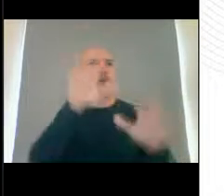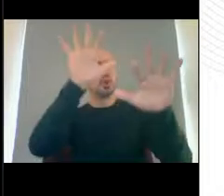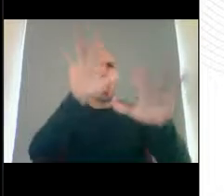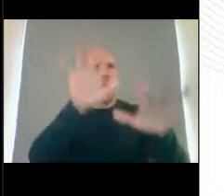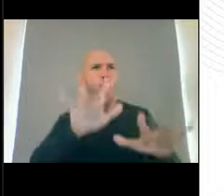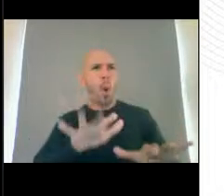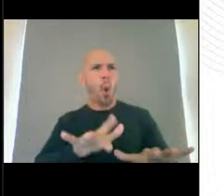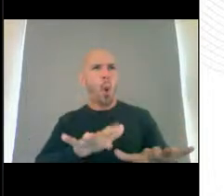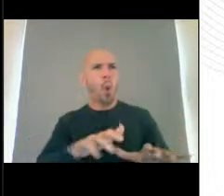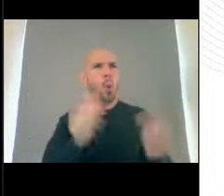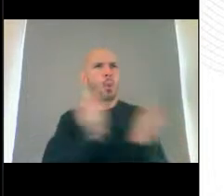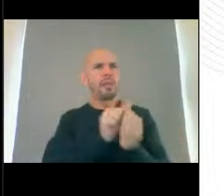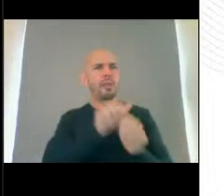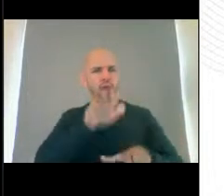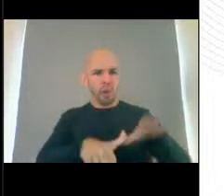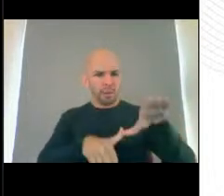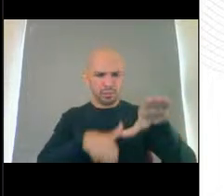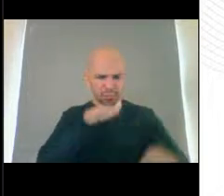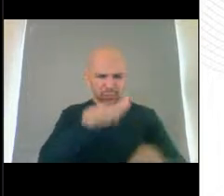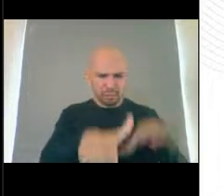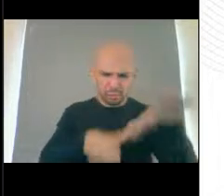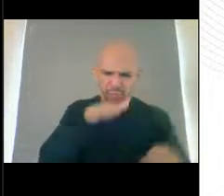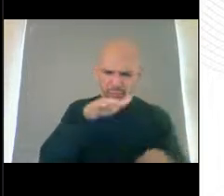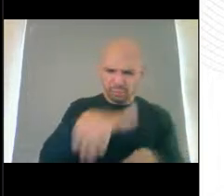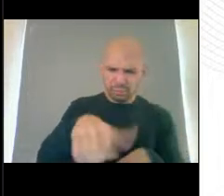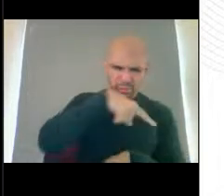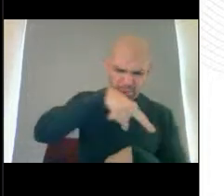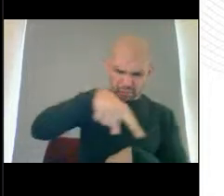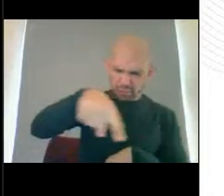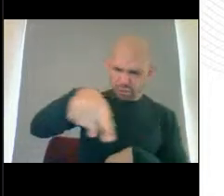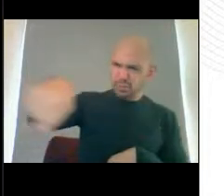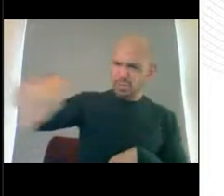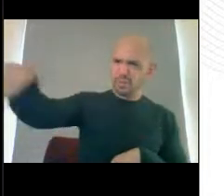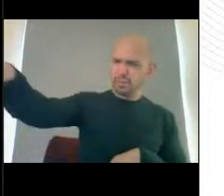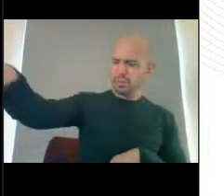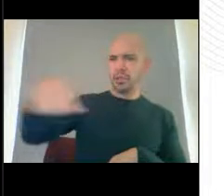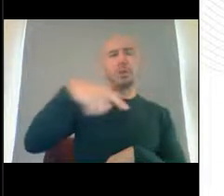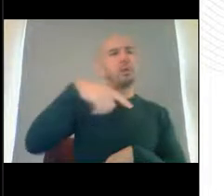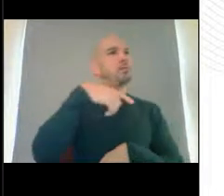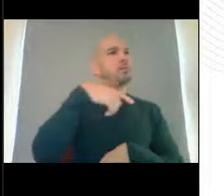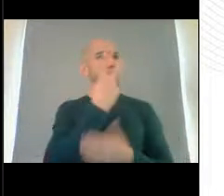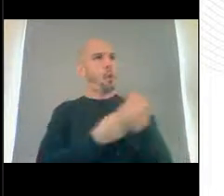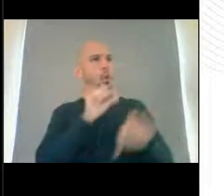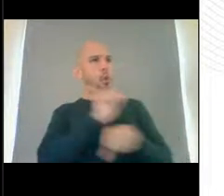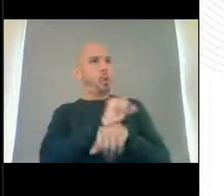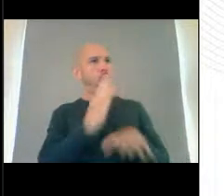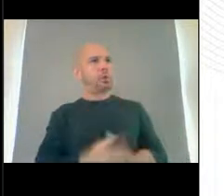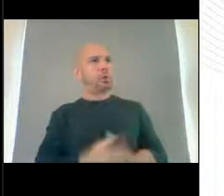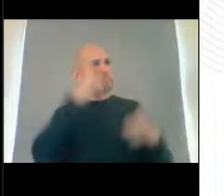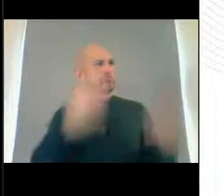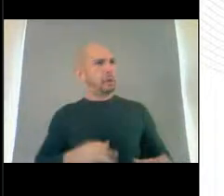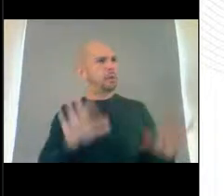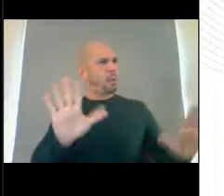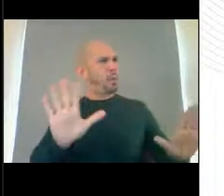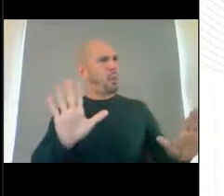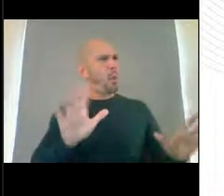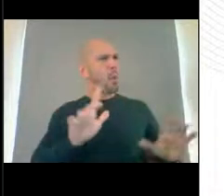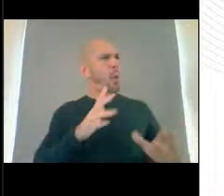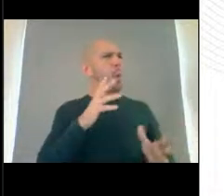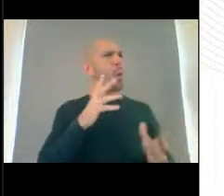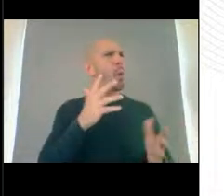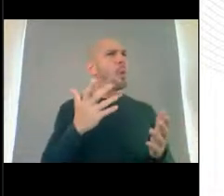road they could see through that snow and they decided let's let's stop what you know is